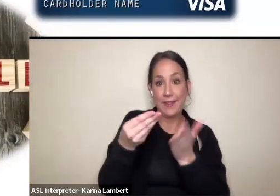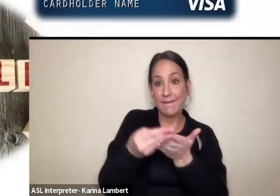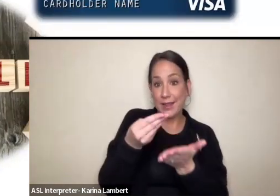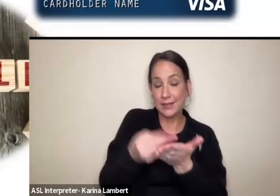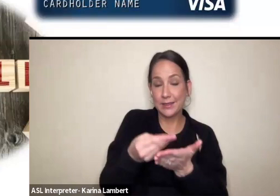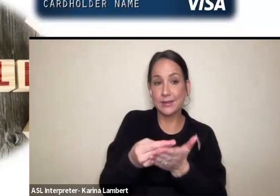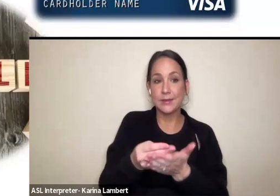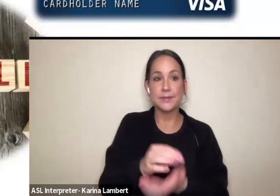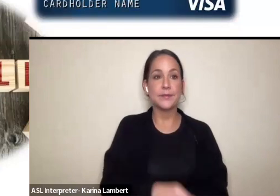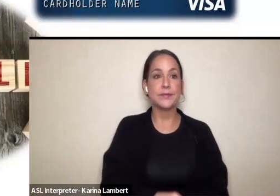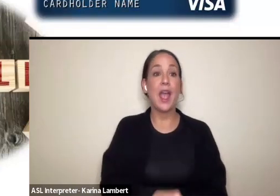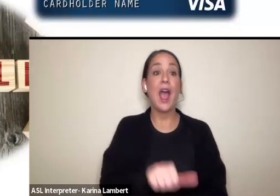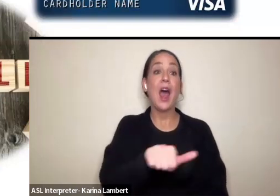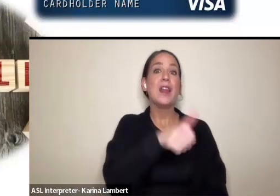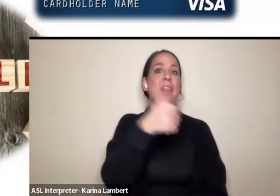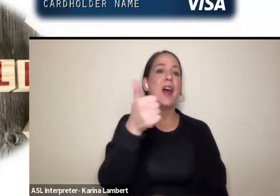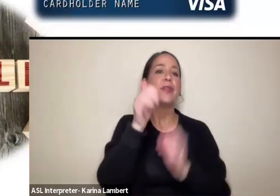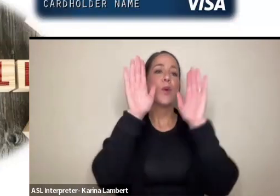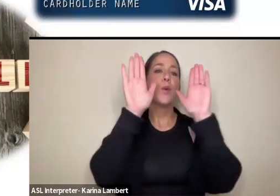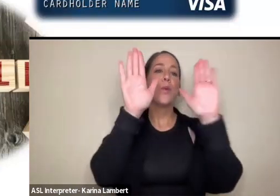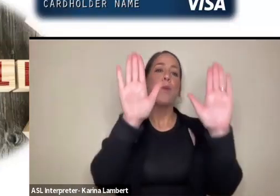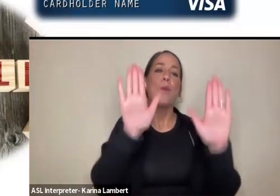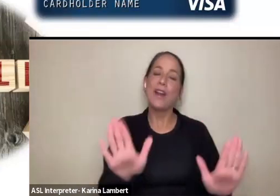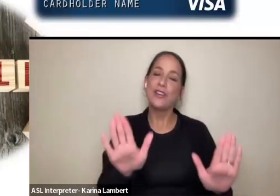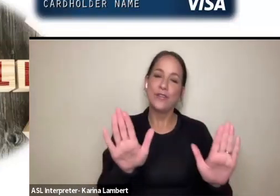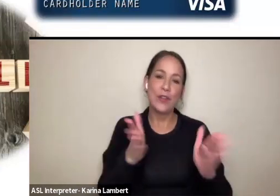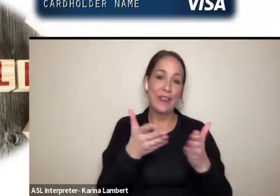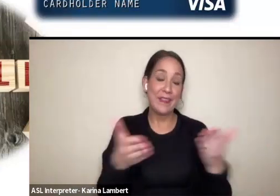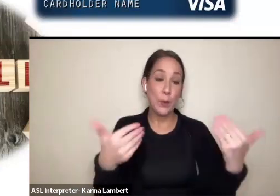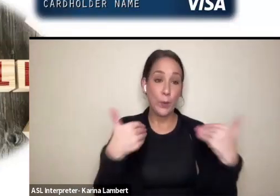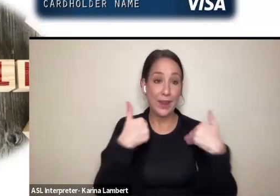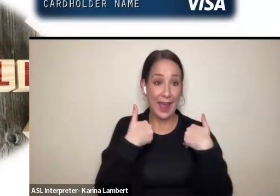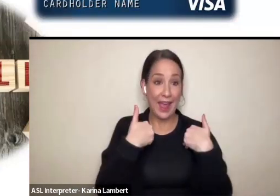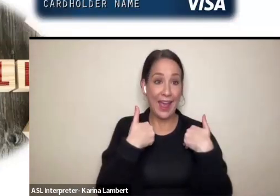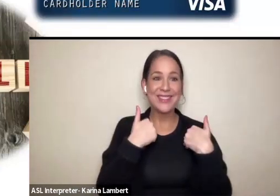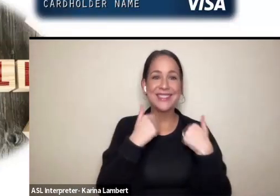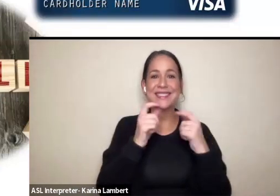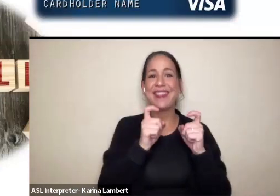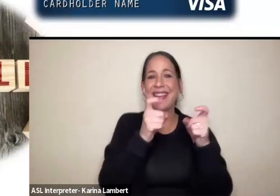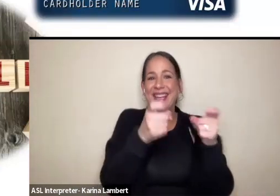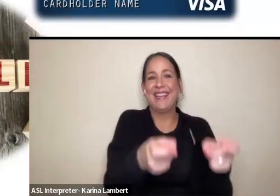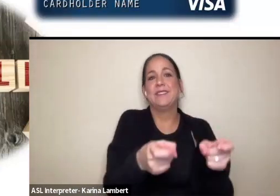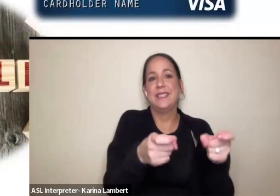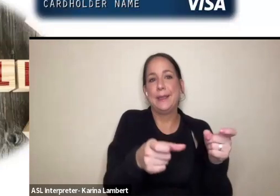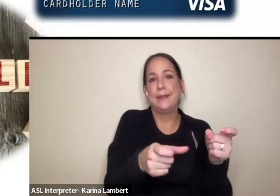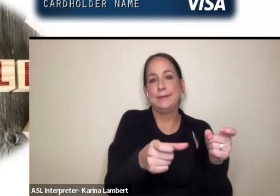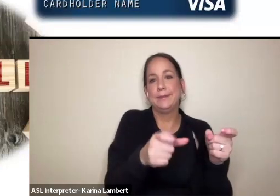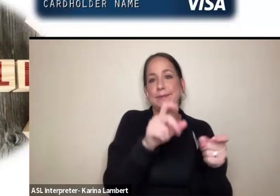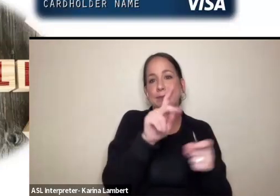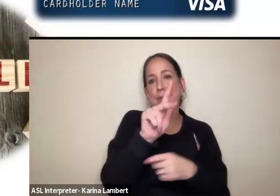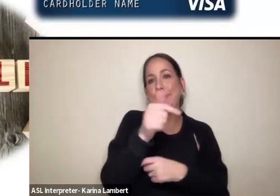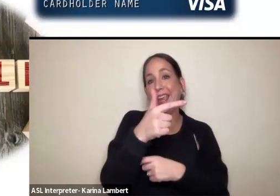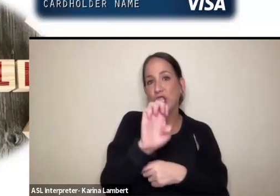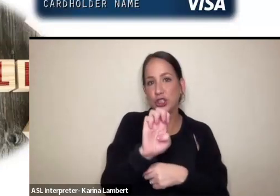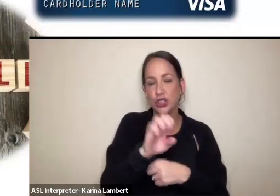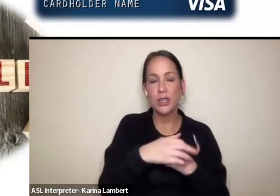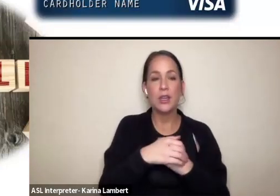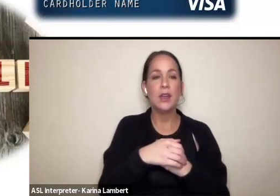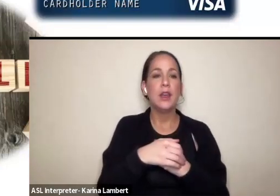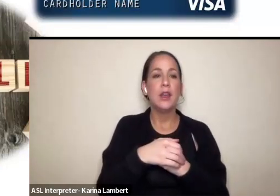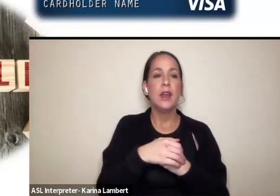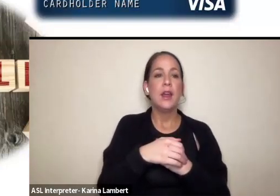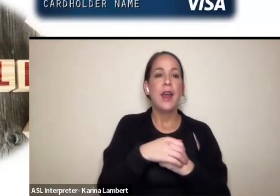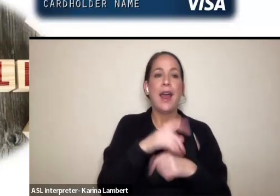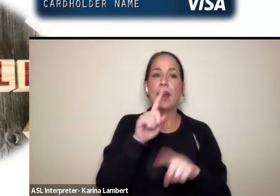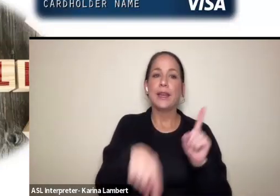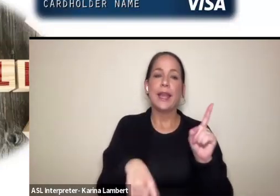wonderful feature that we have here with Maryland Able is the gifting page. And I cannot say enough about this